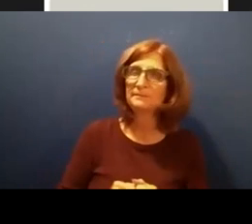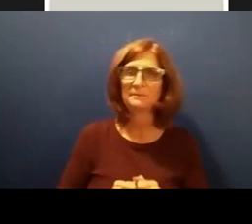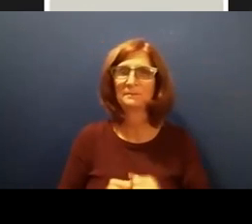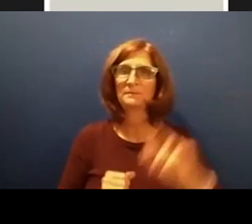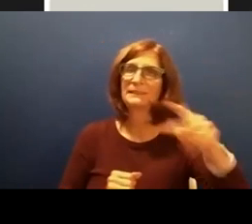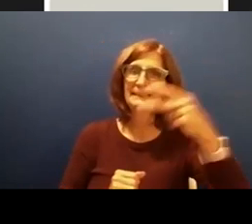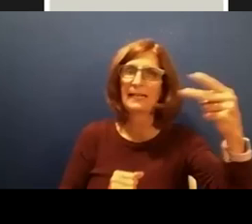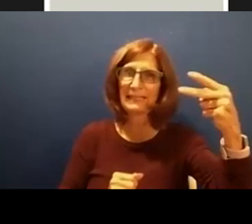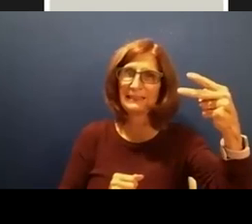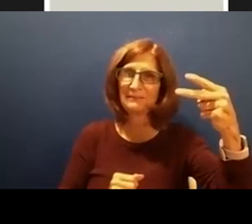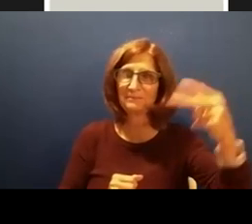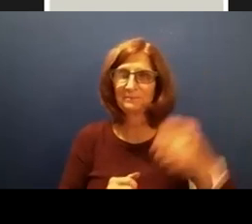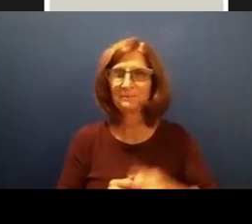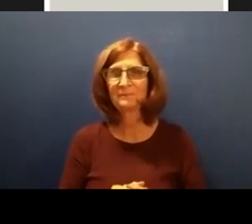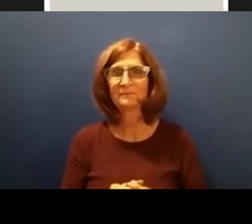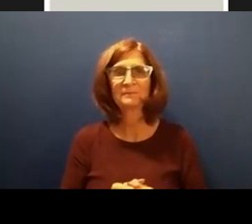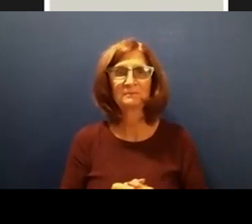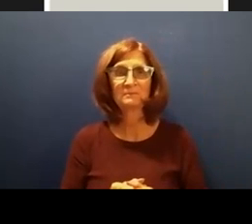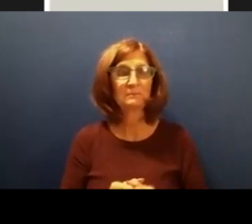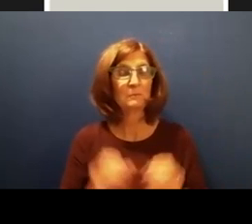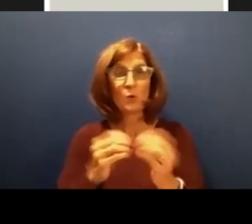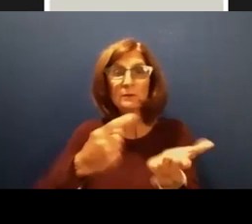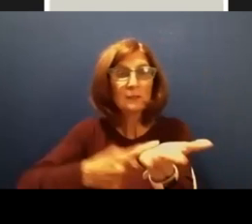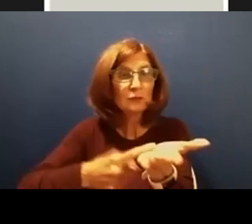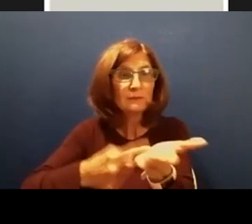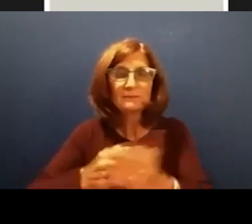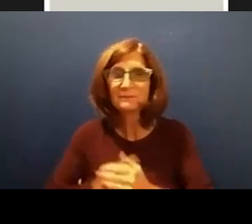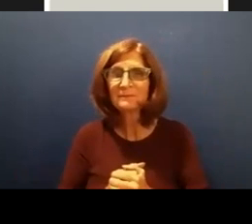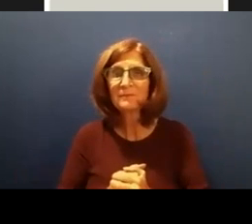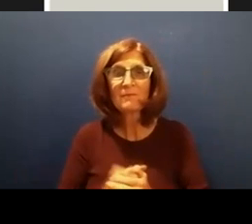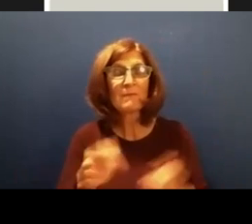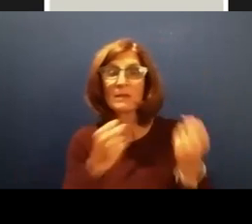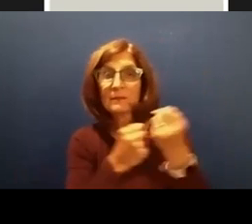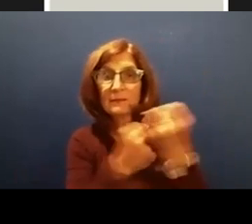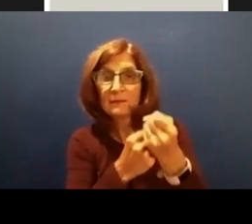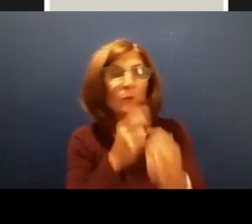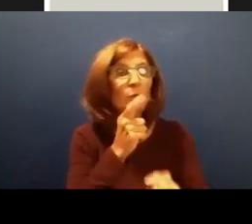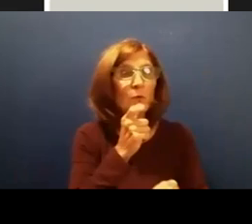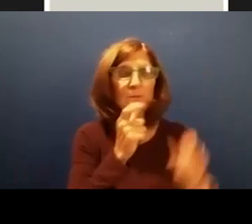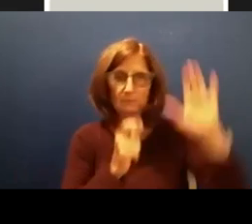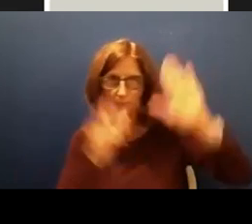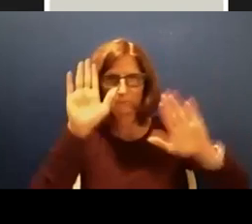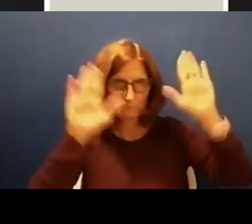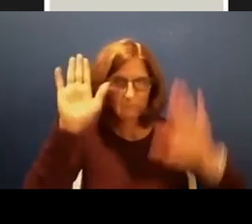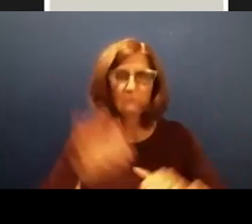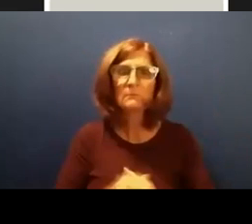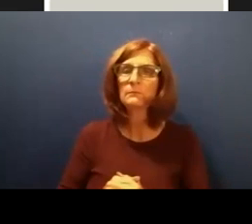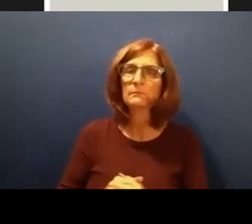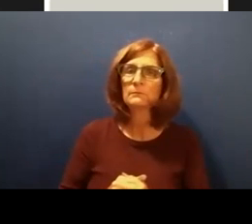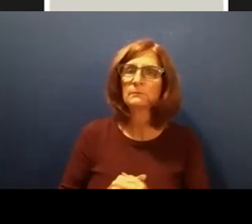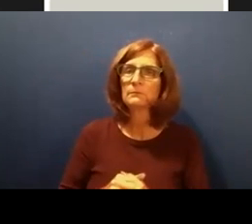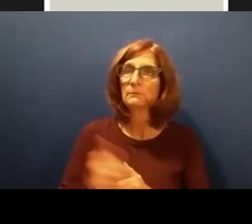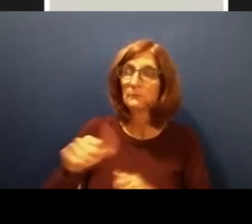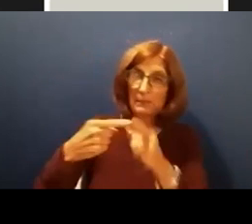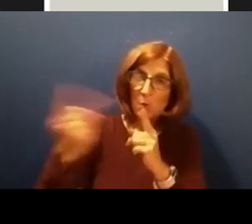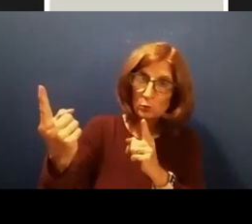Second. Thank you. Any further discussion? All those in favor? Aye. Aye. Aye. Any